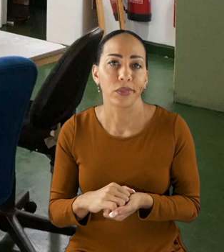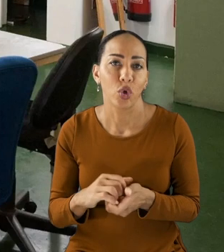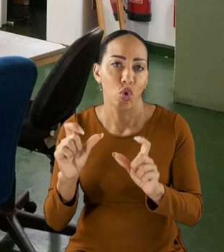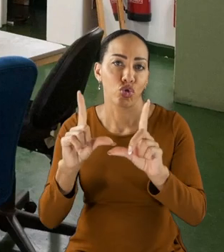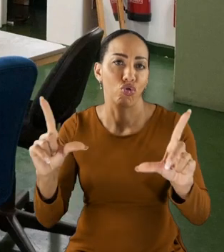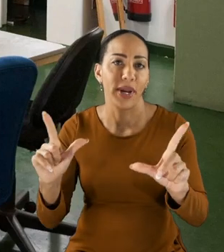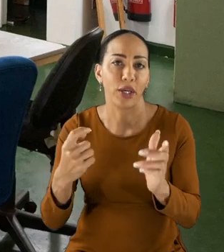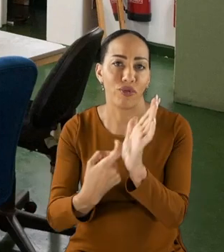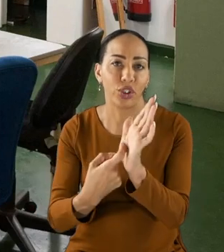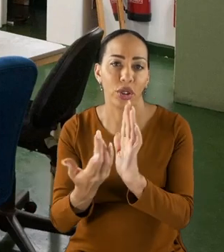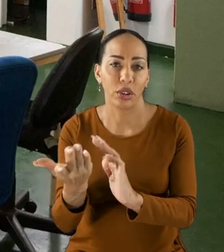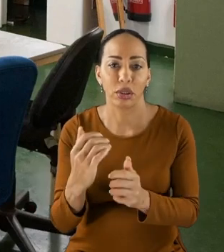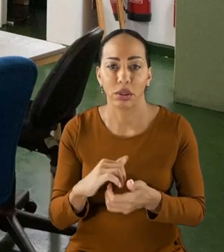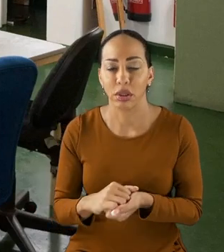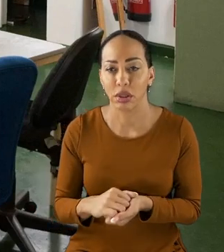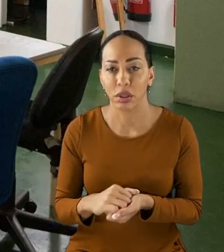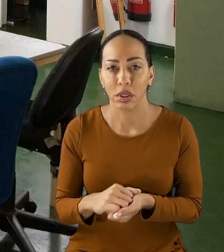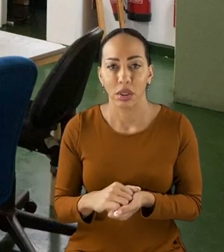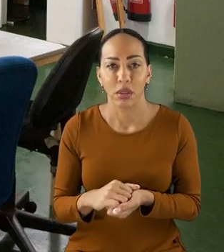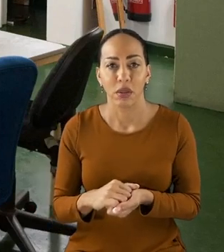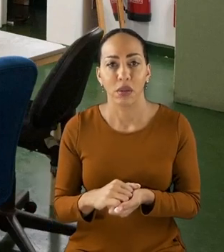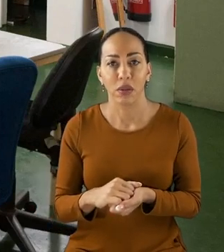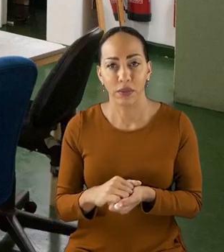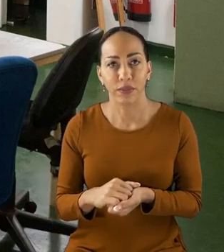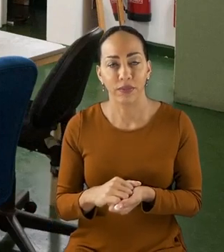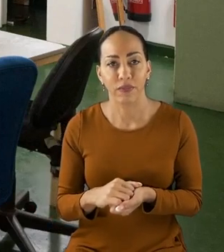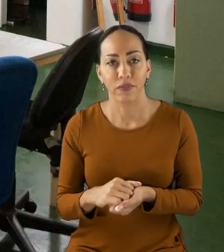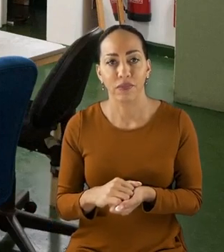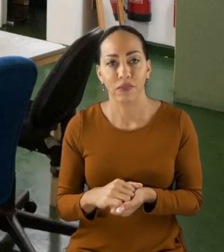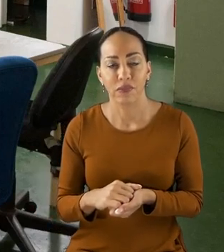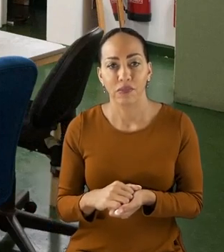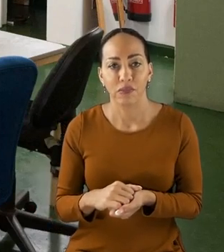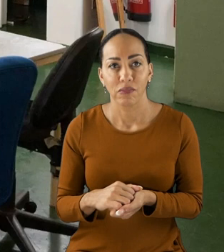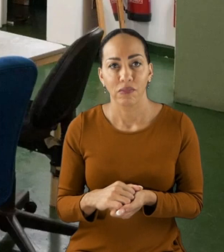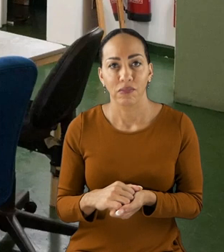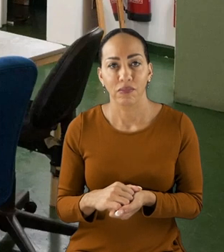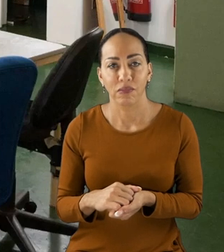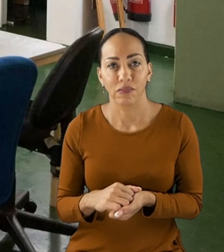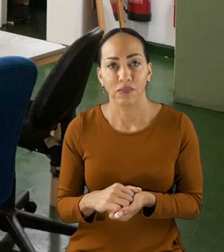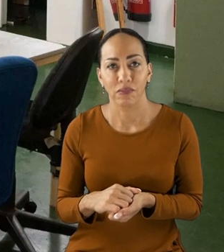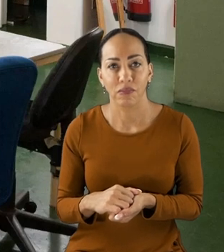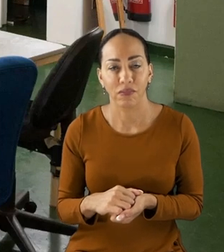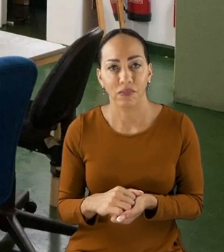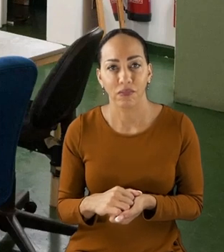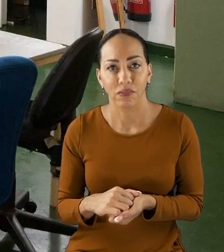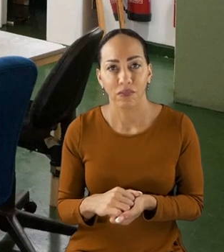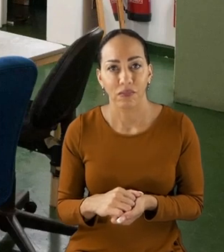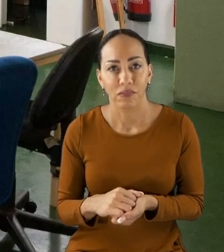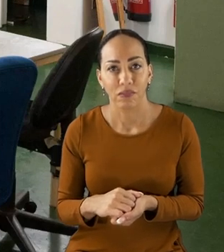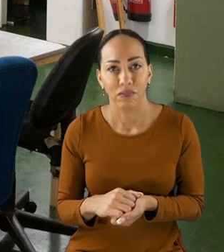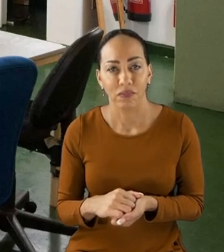it? Right. Okay. Yeah. So don't worry about it. If you can drag it out bigger, you should be able to see it. Do you have a window open,